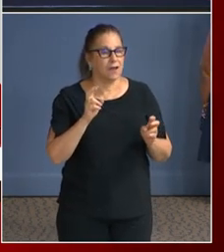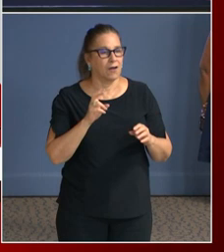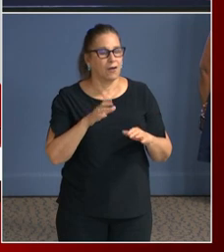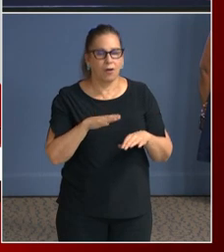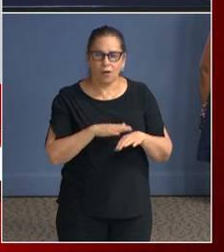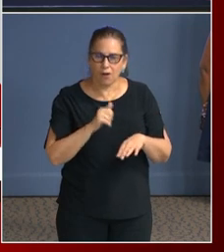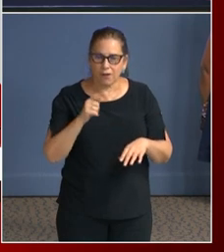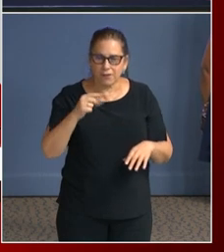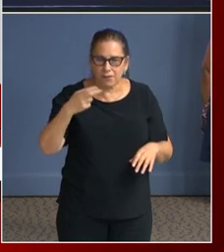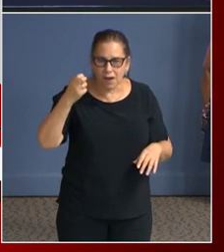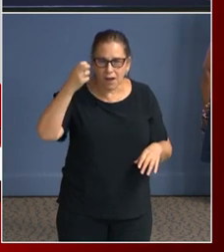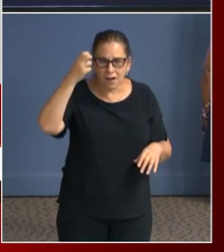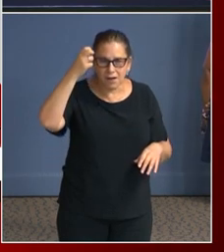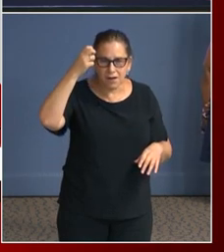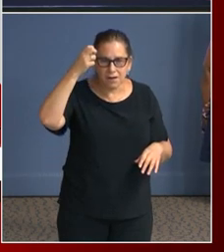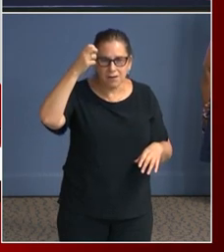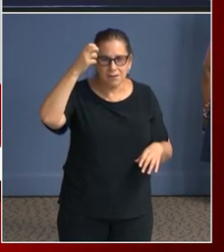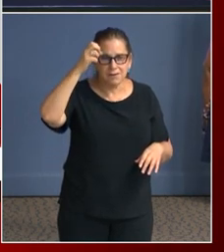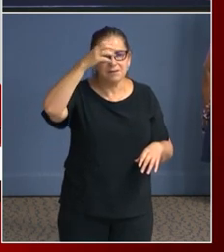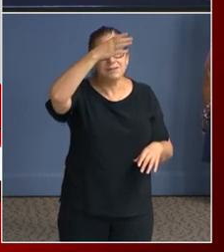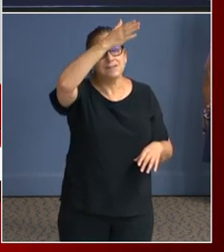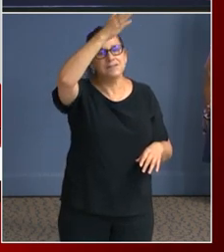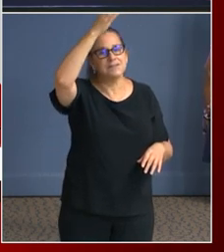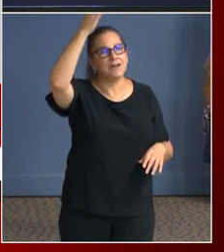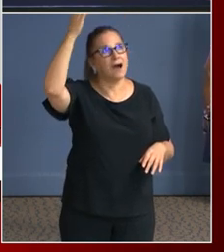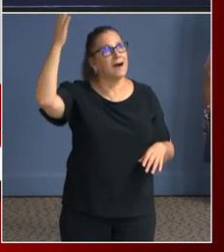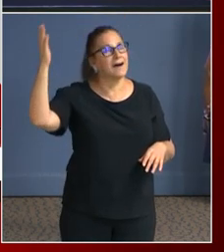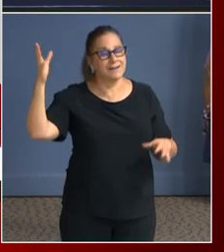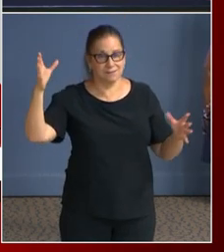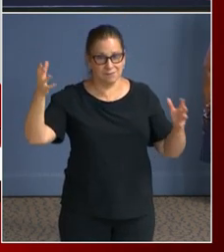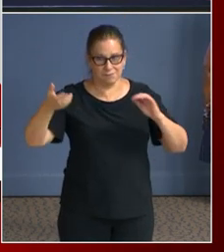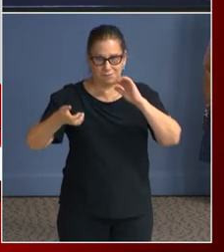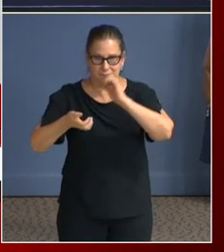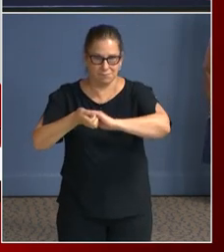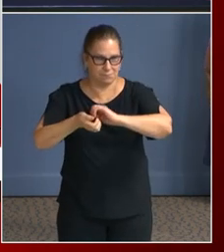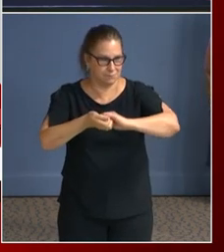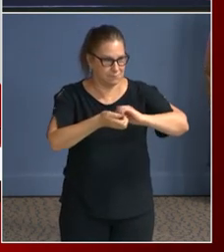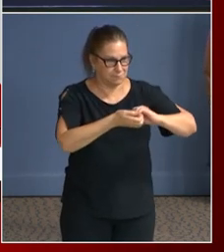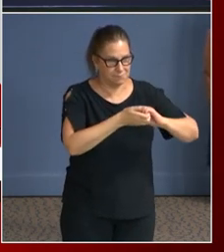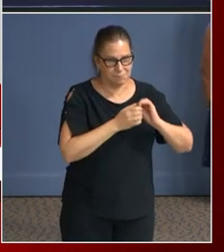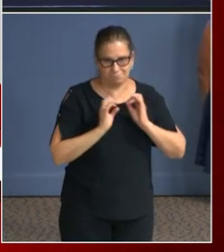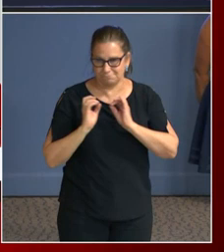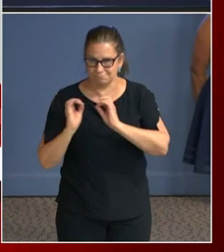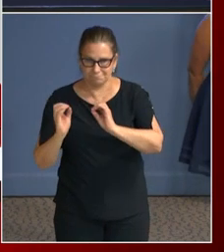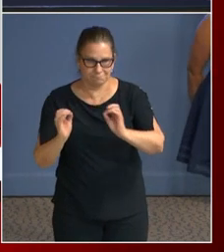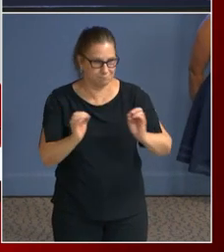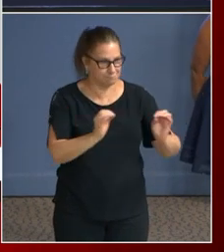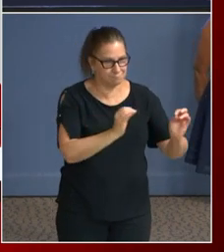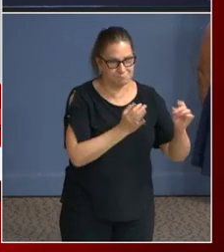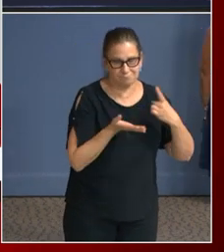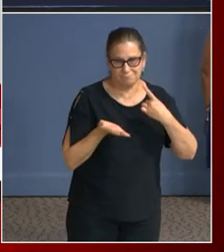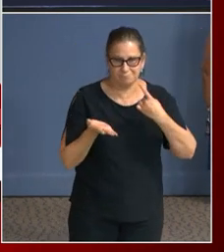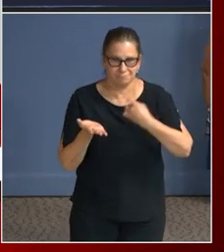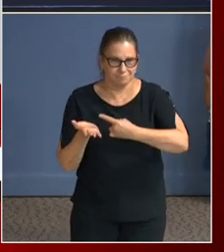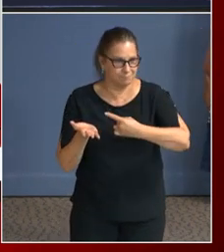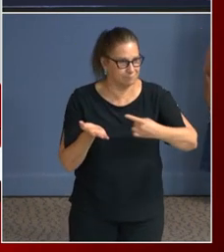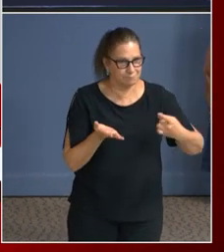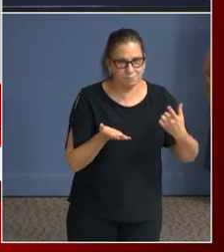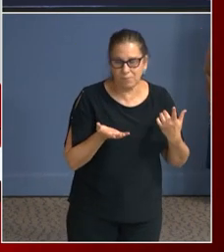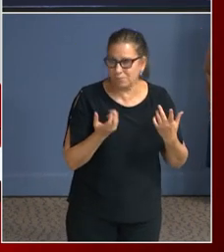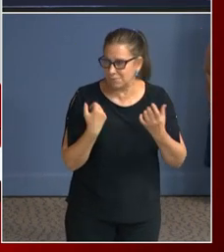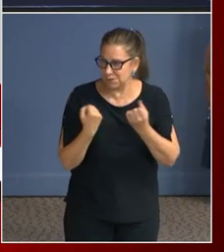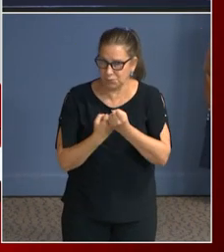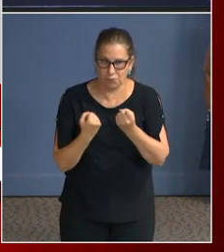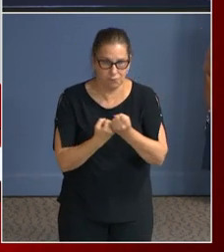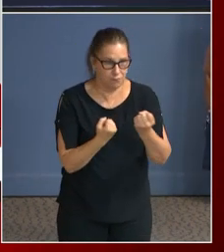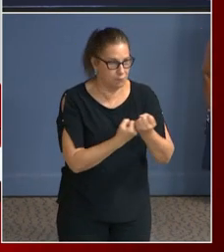17 different neighborhoods, connecting with residents of all ages, asking that they continue to look out for one another and do what's right